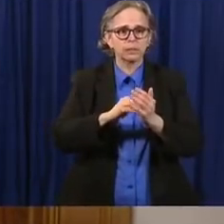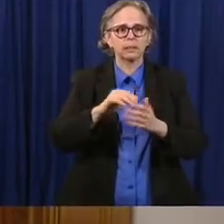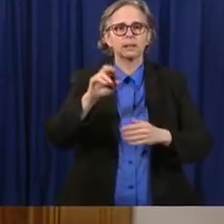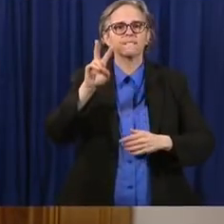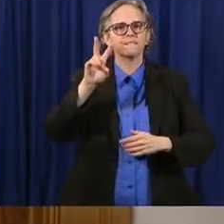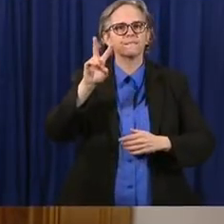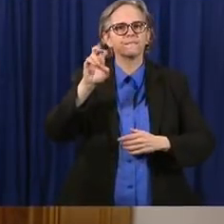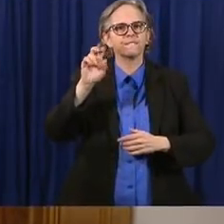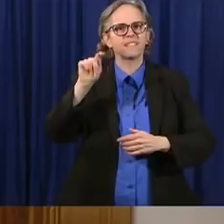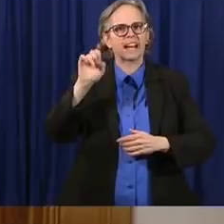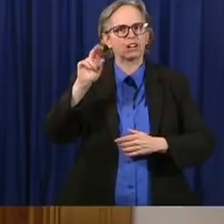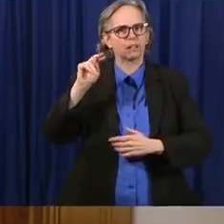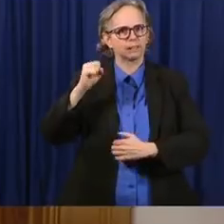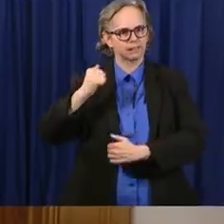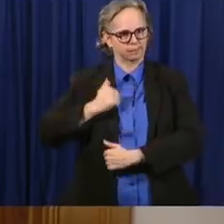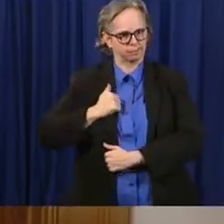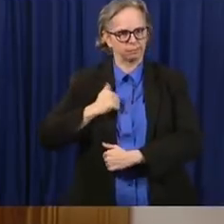service.